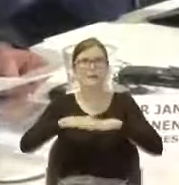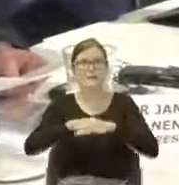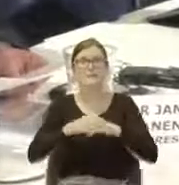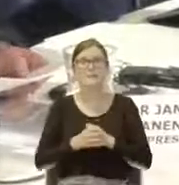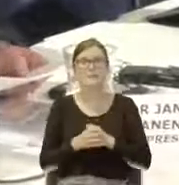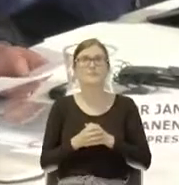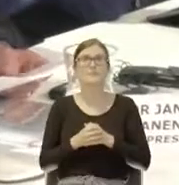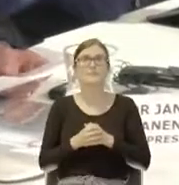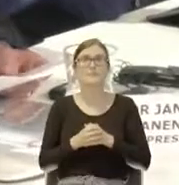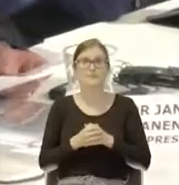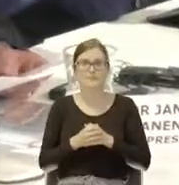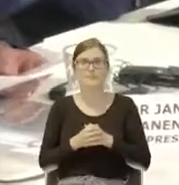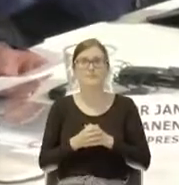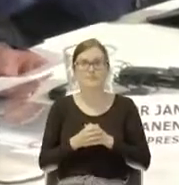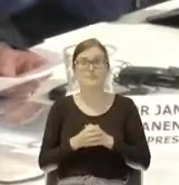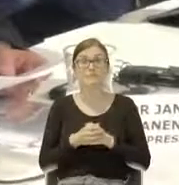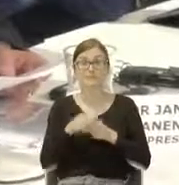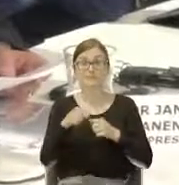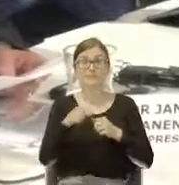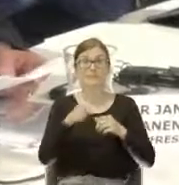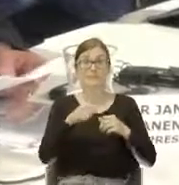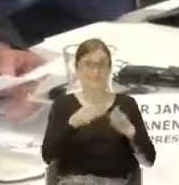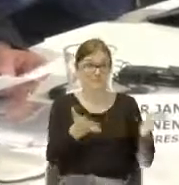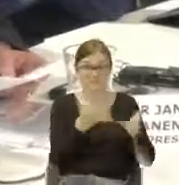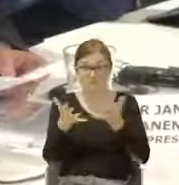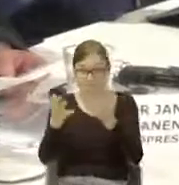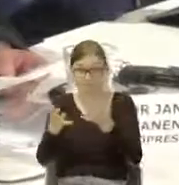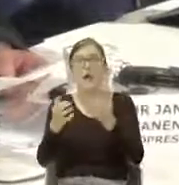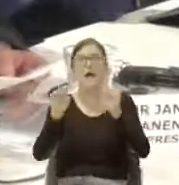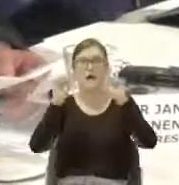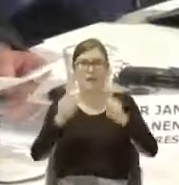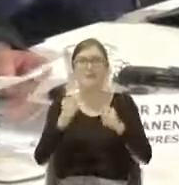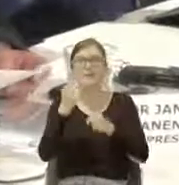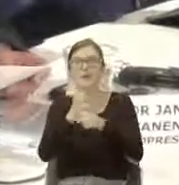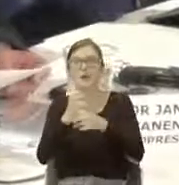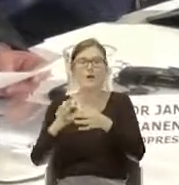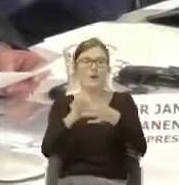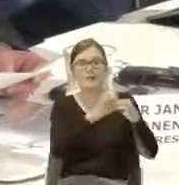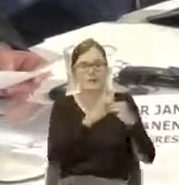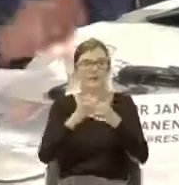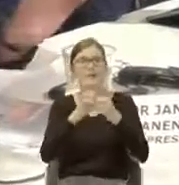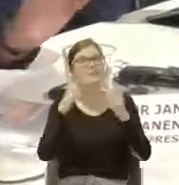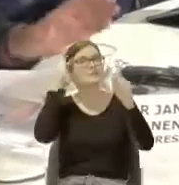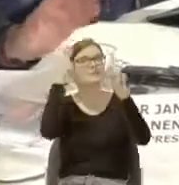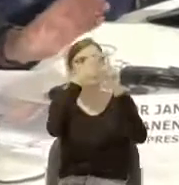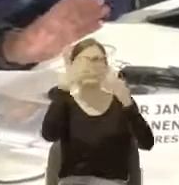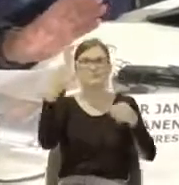Urbanization is one of the most important phenomena of this century,